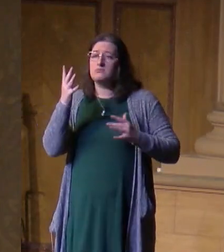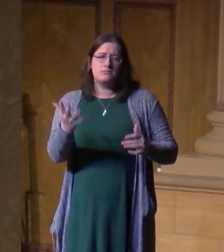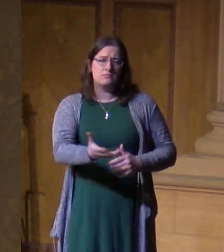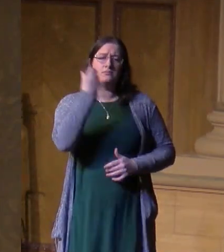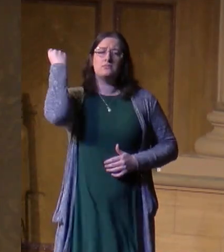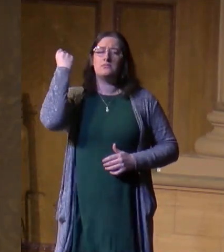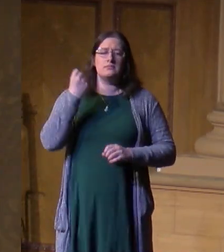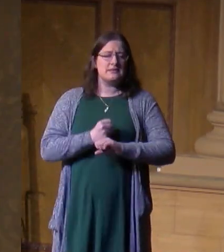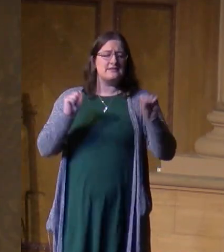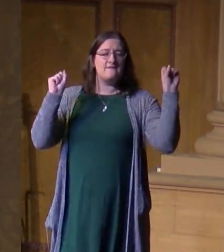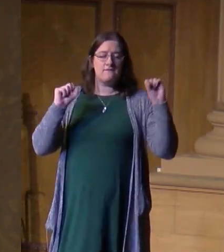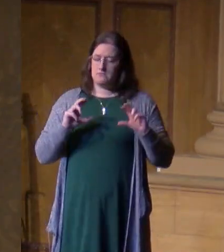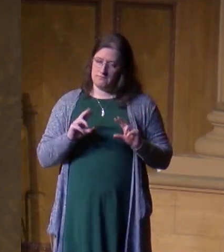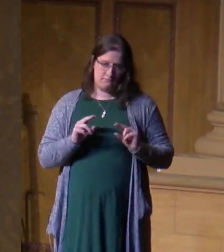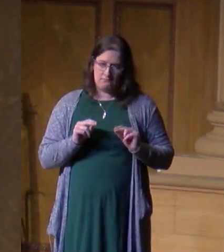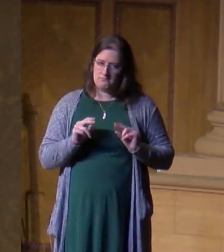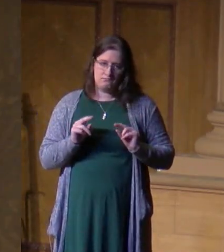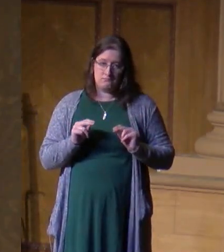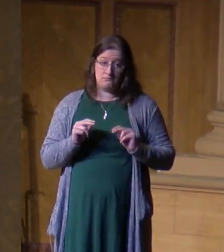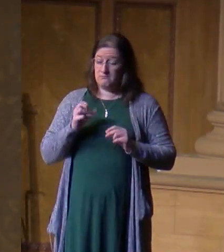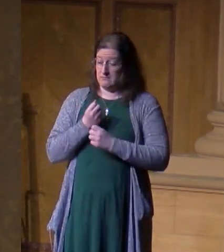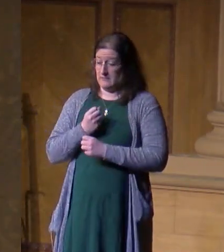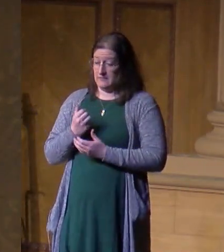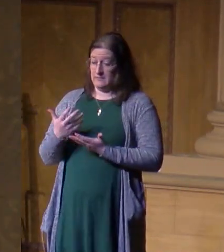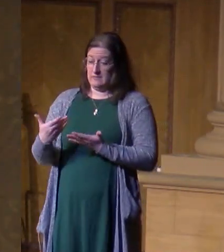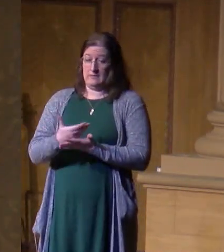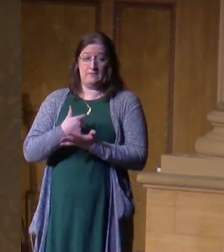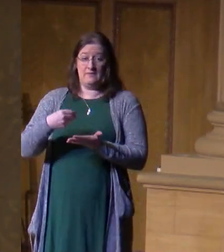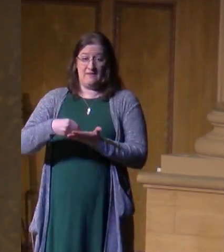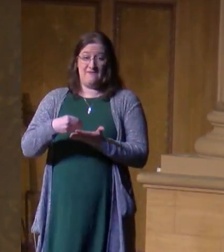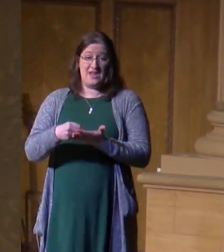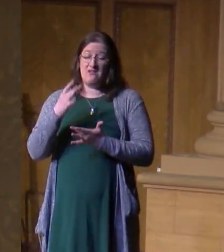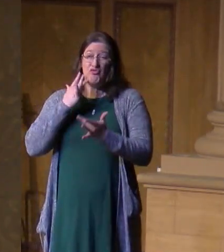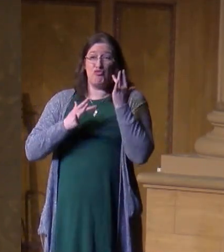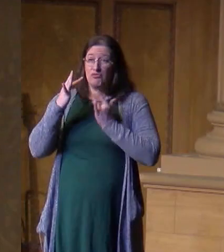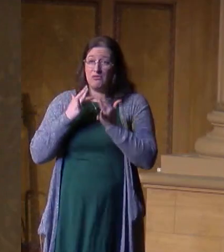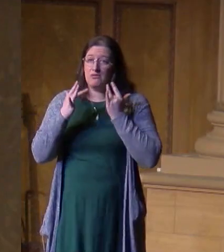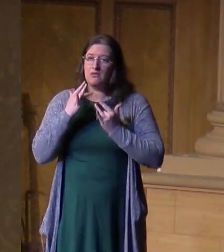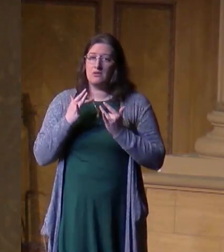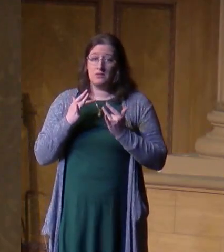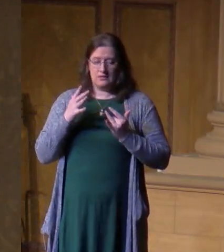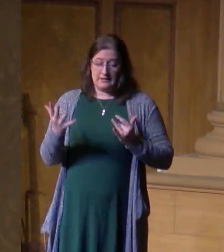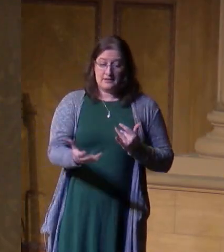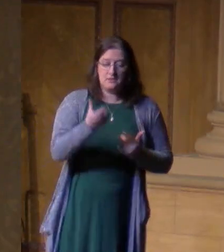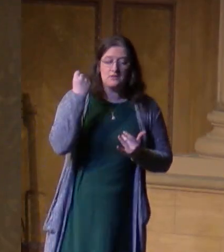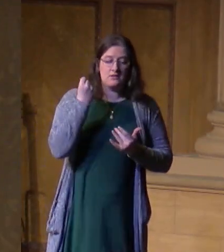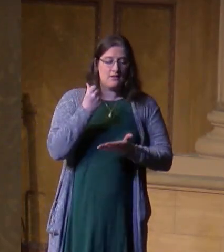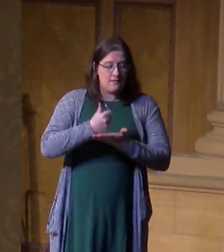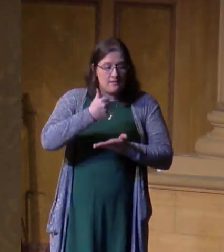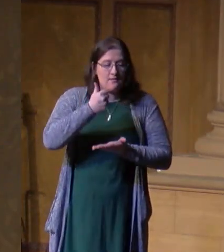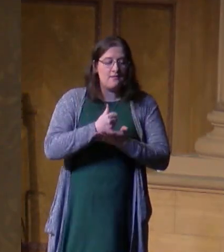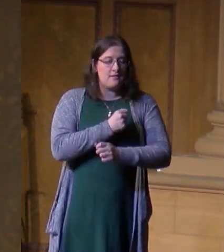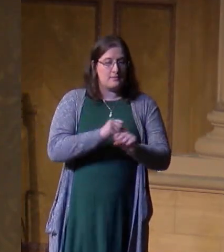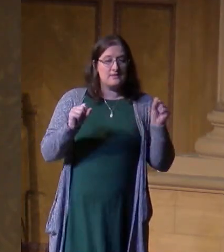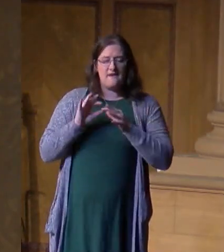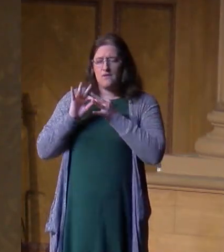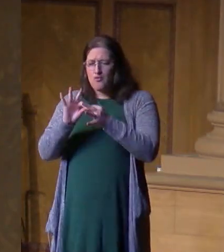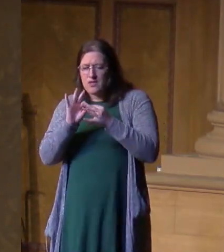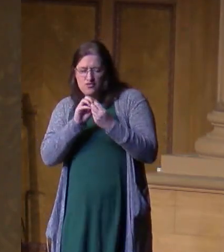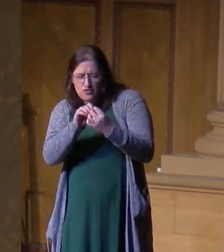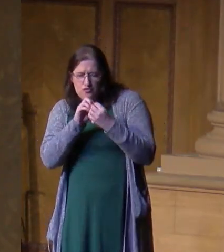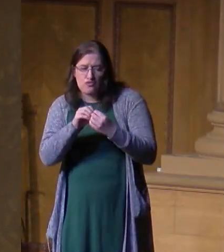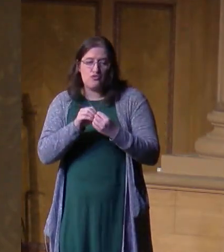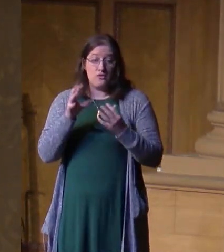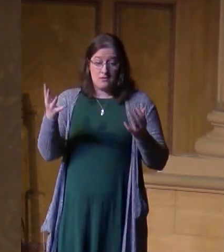or to be saved from financial ruin and hardship, or to be saved from relational strife and tension.